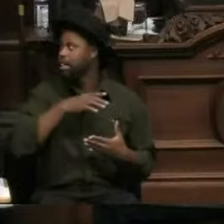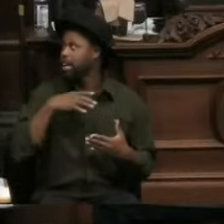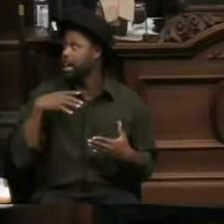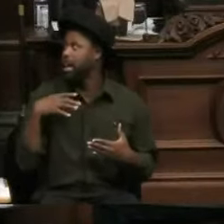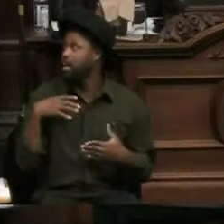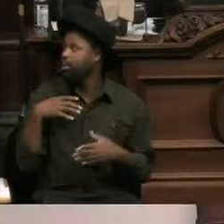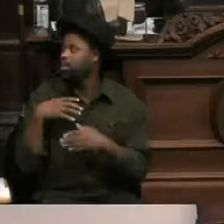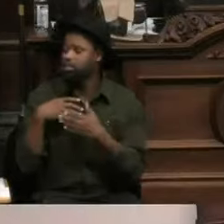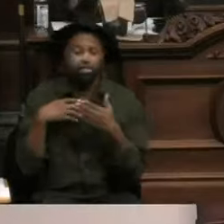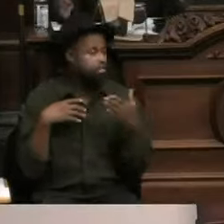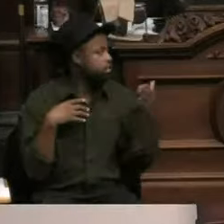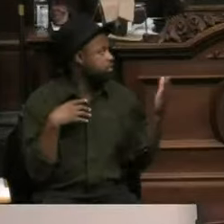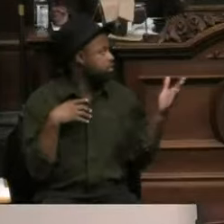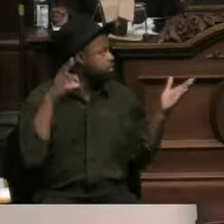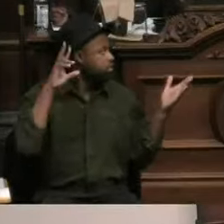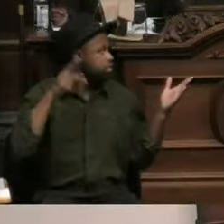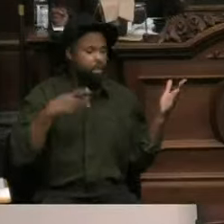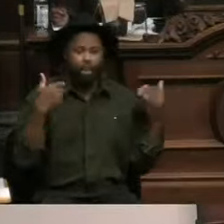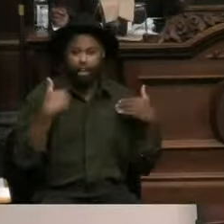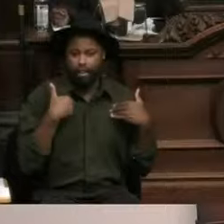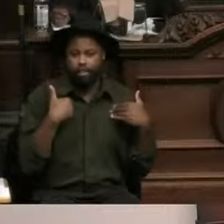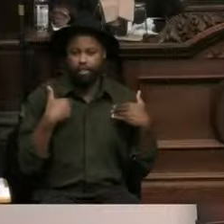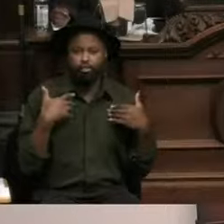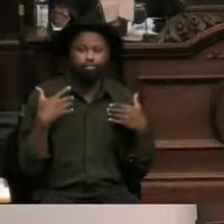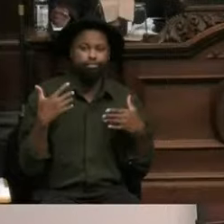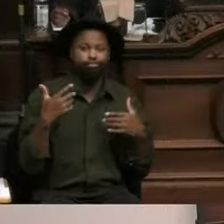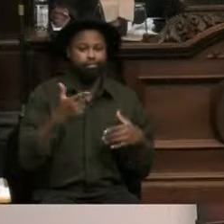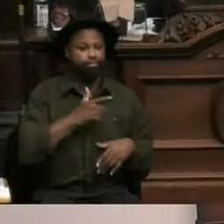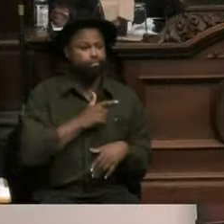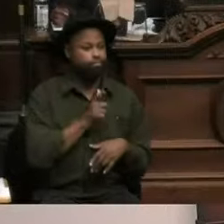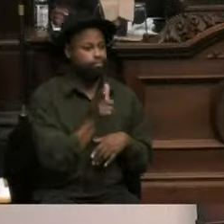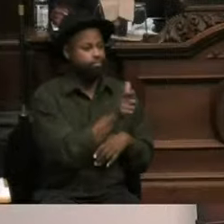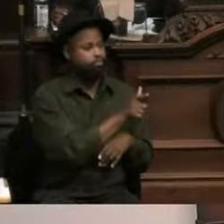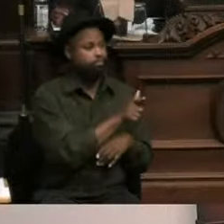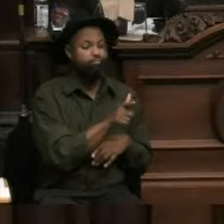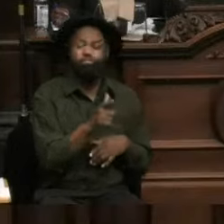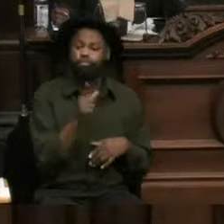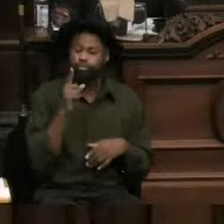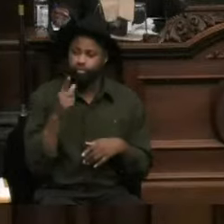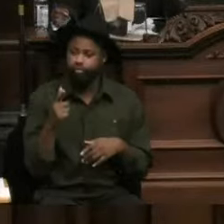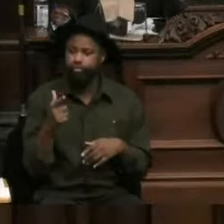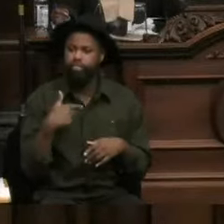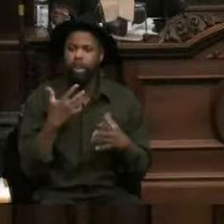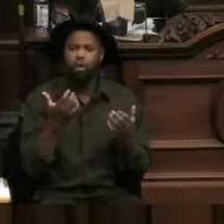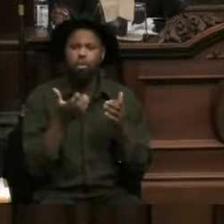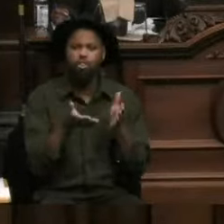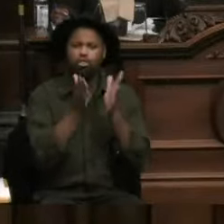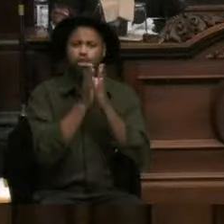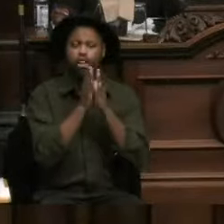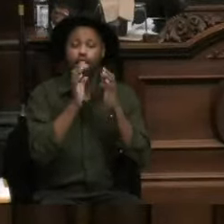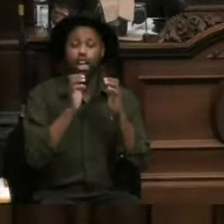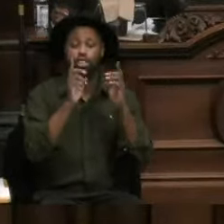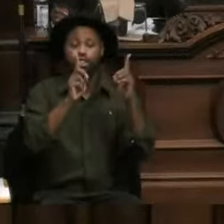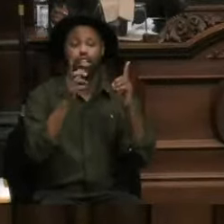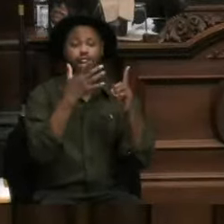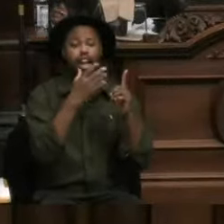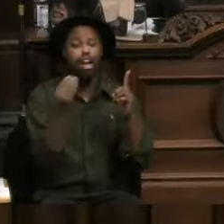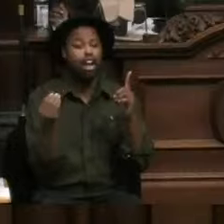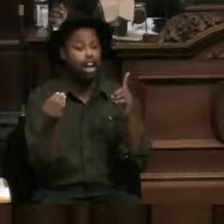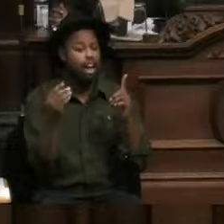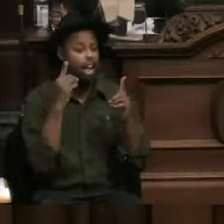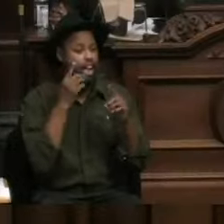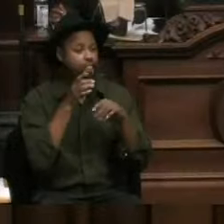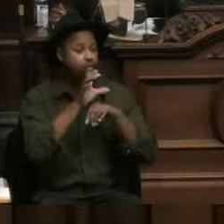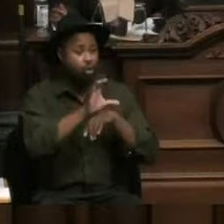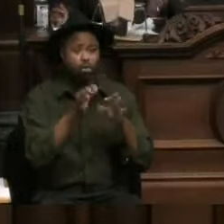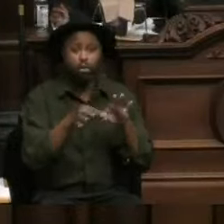floor. I brought this up during committee, but I'd like to request that education and enforcement are very important,